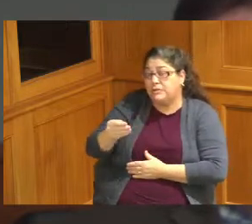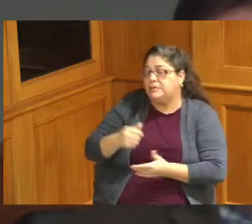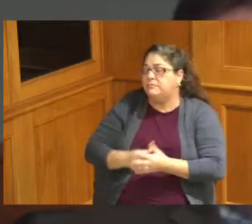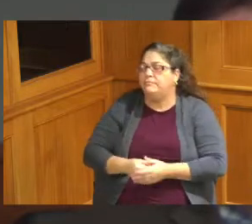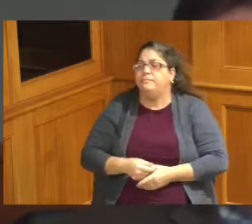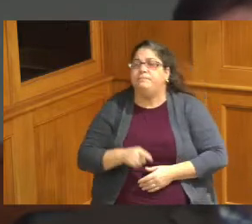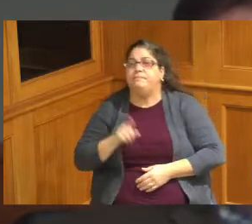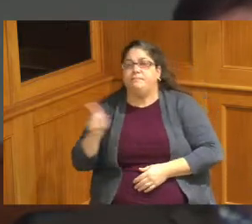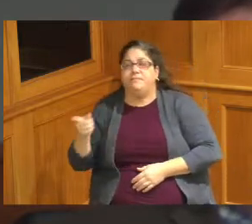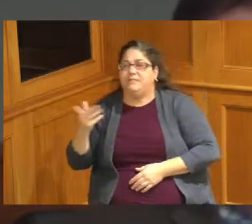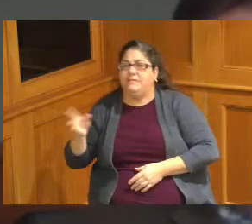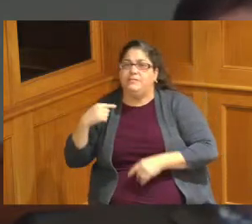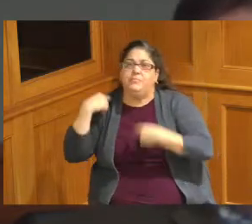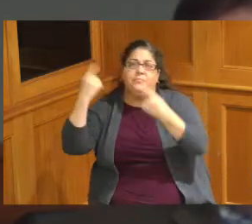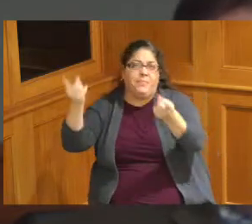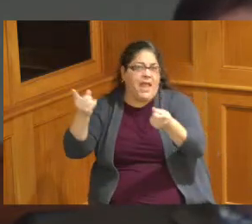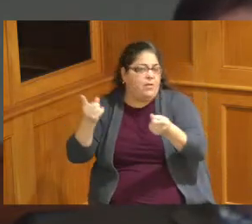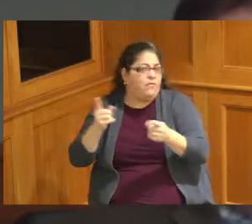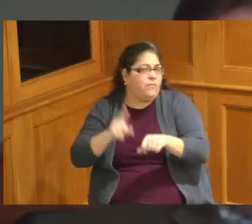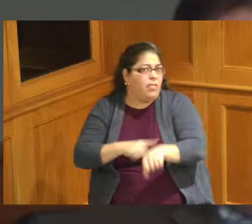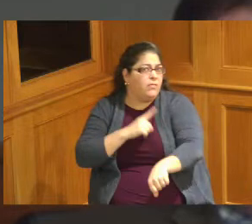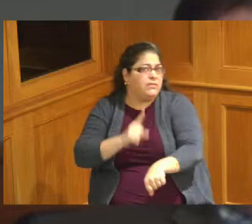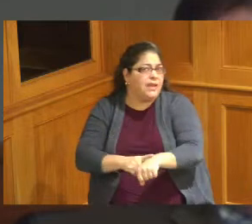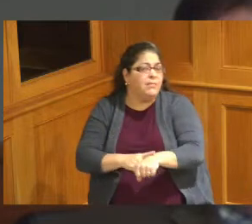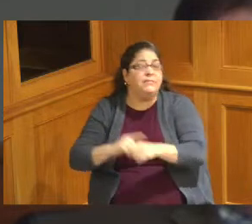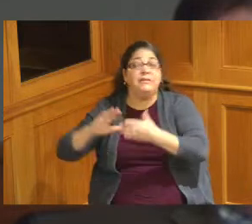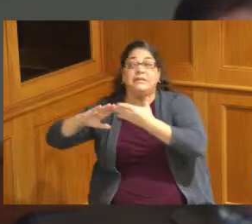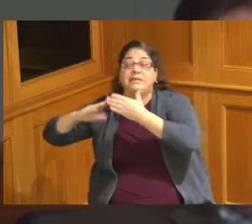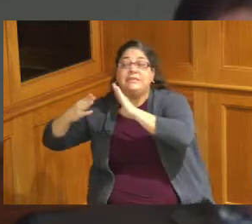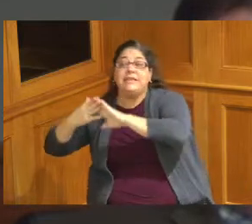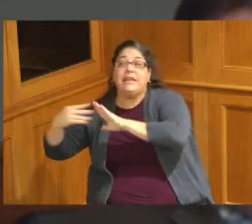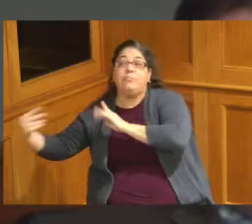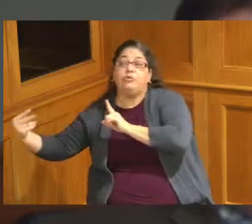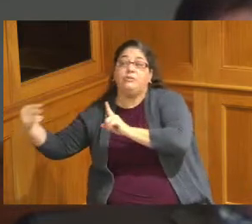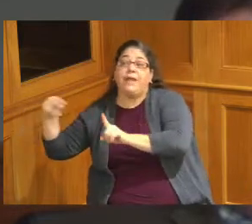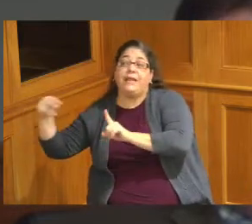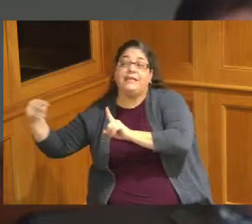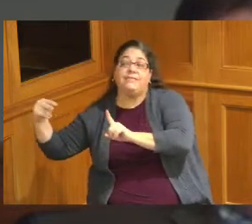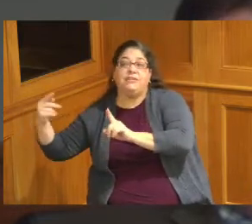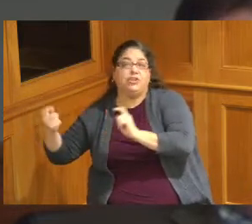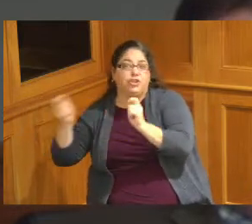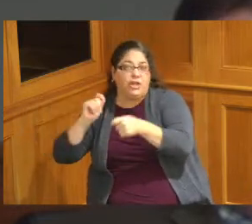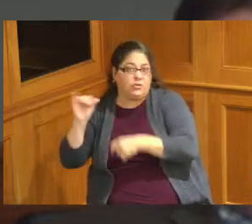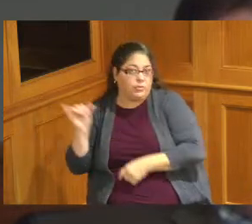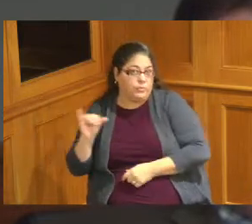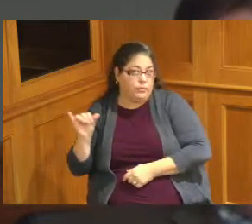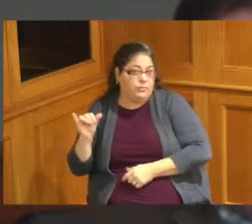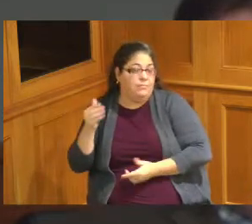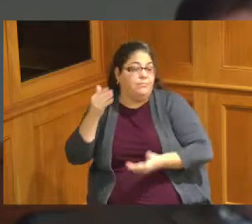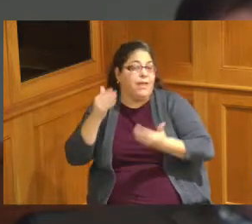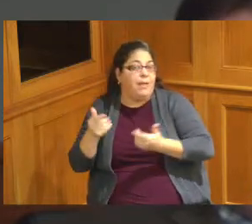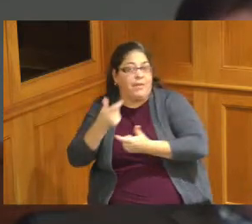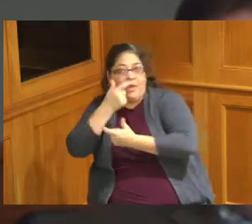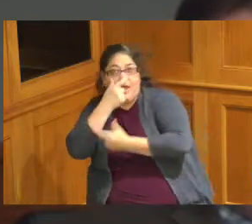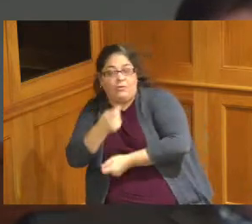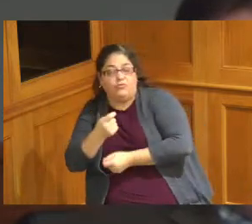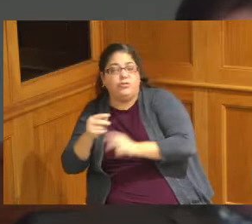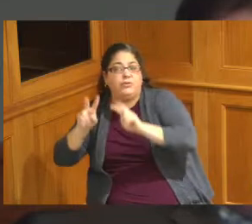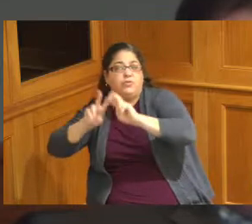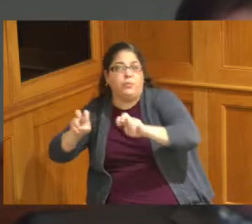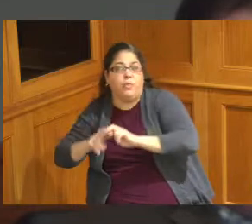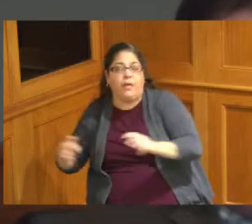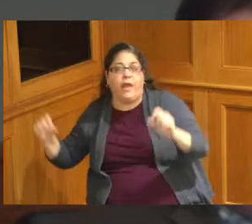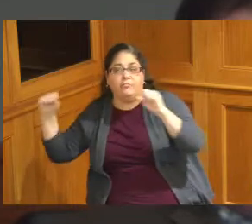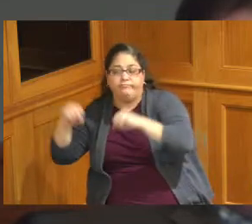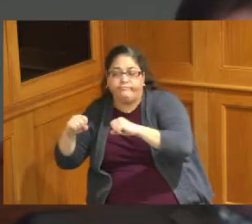has been around for a while. The city's perspective has changed on these things as well. There may be an interest in looking at that.